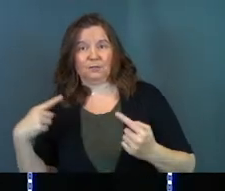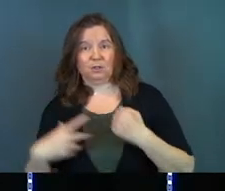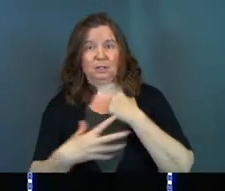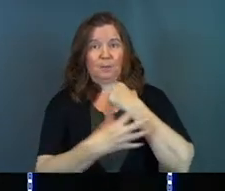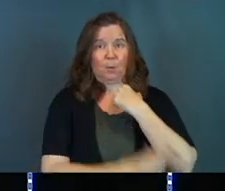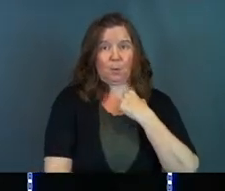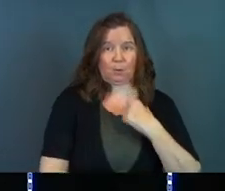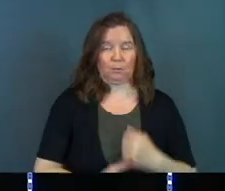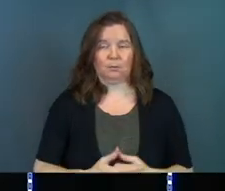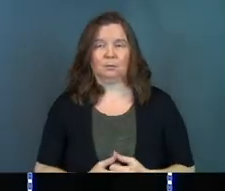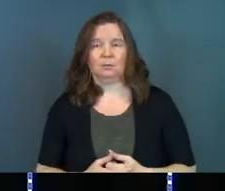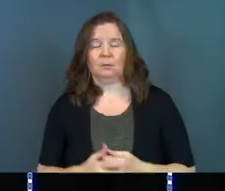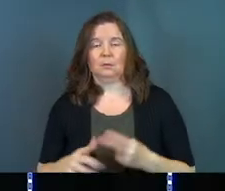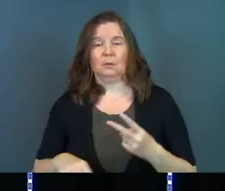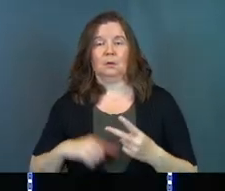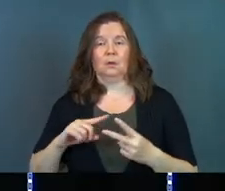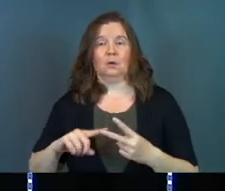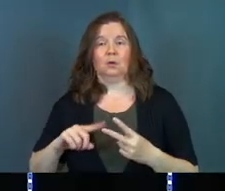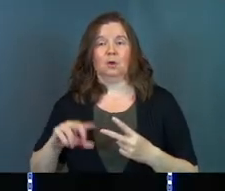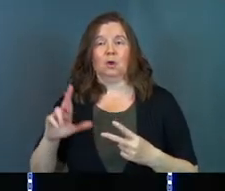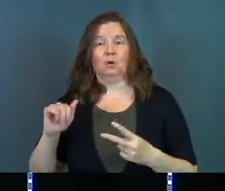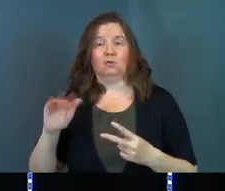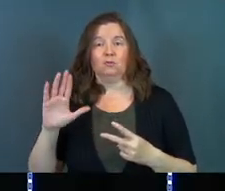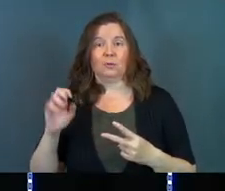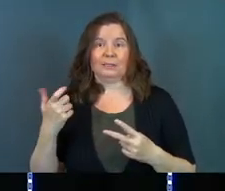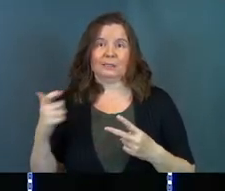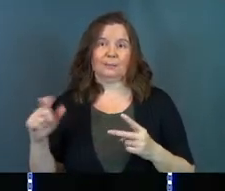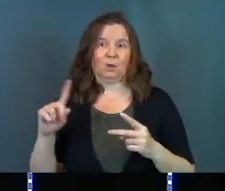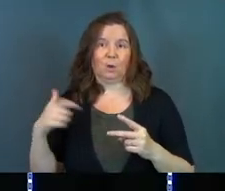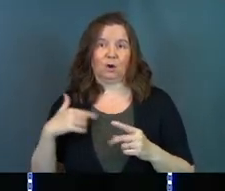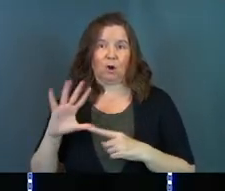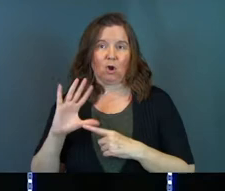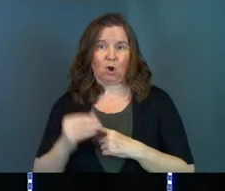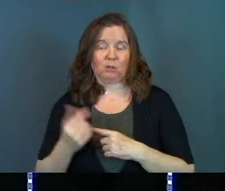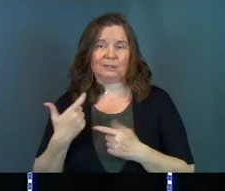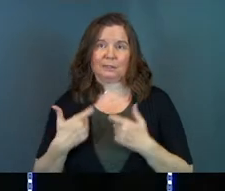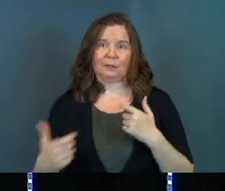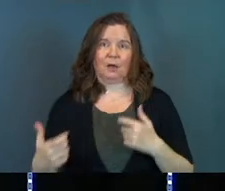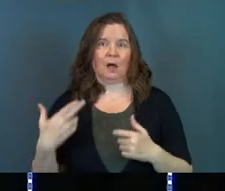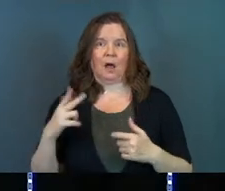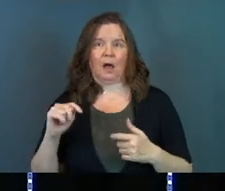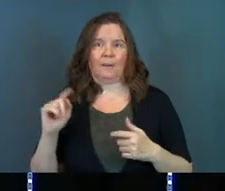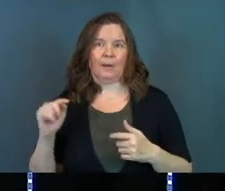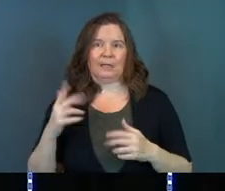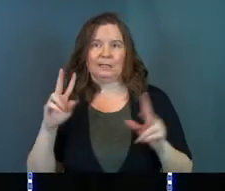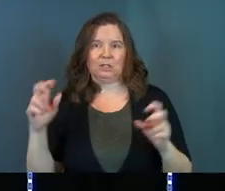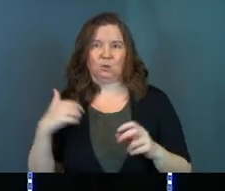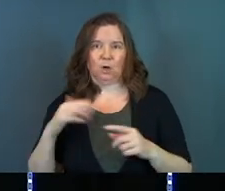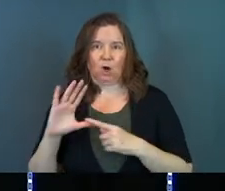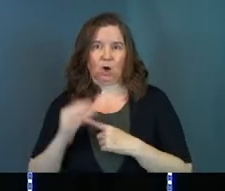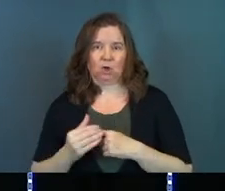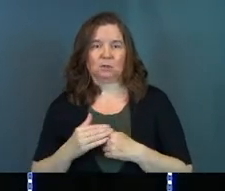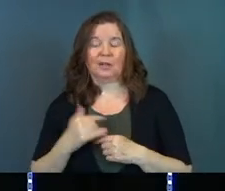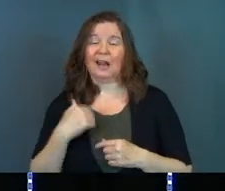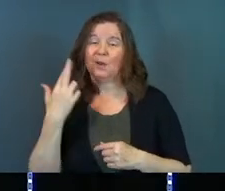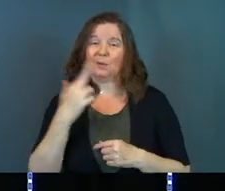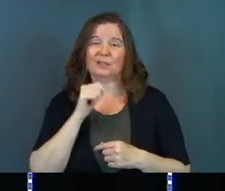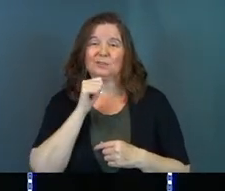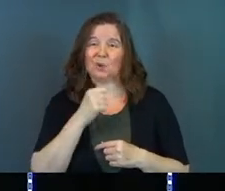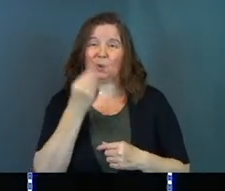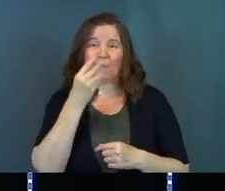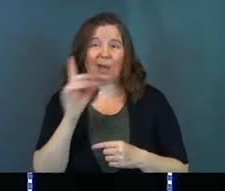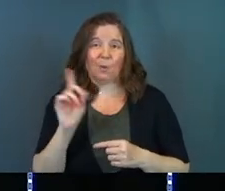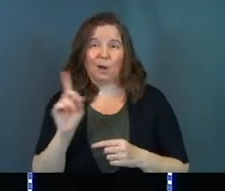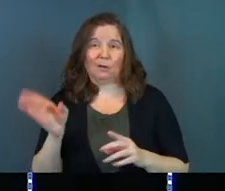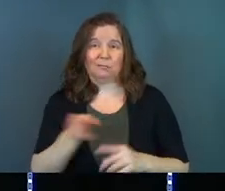poor. Race is such a big question right now in our culture. It's such a hot button issue in our culture. And I really don't